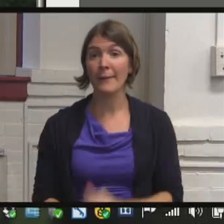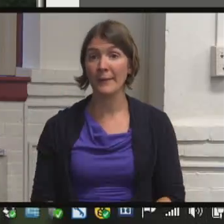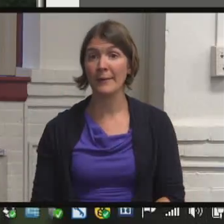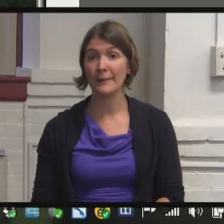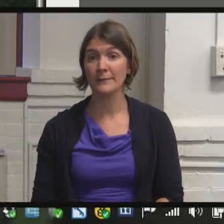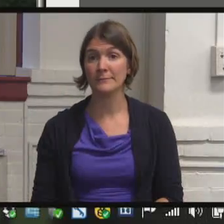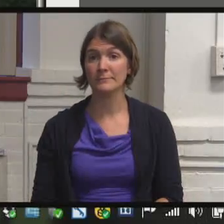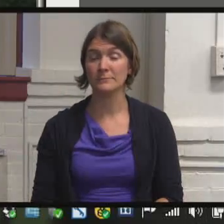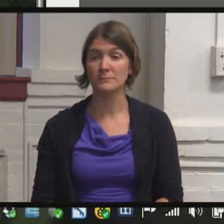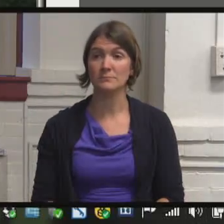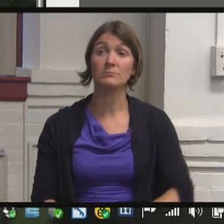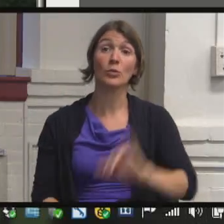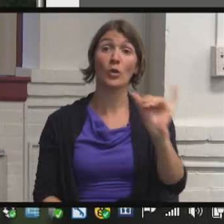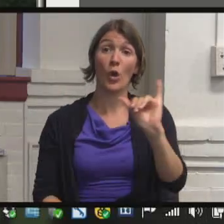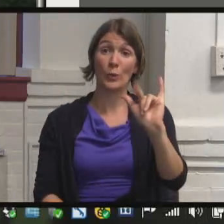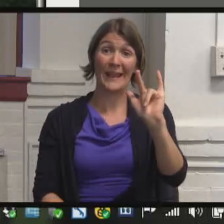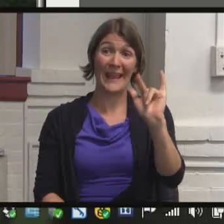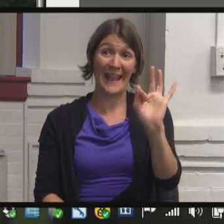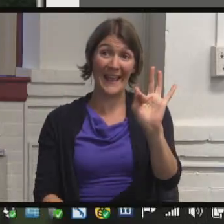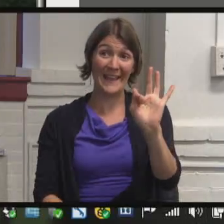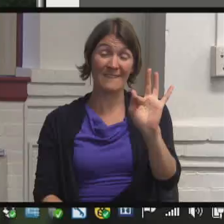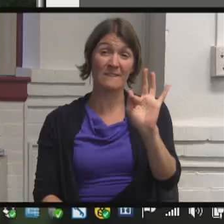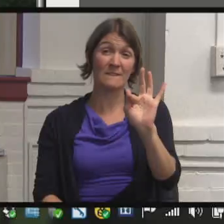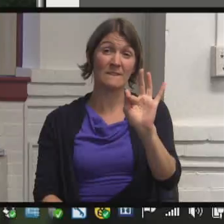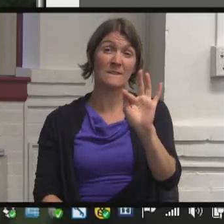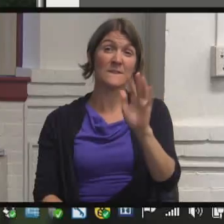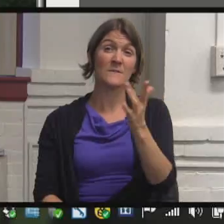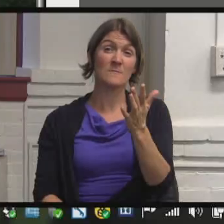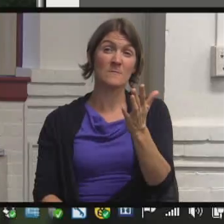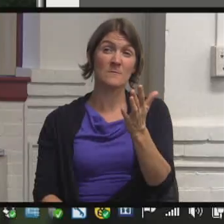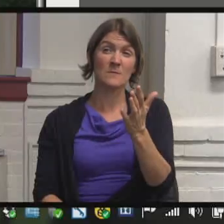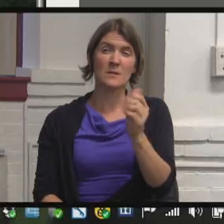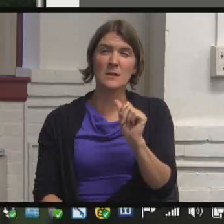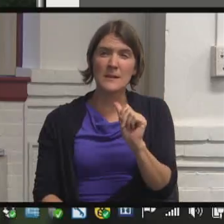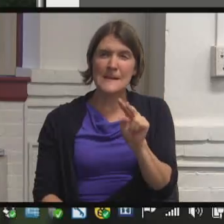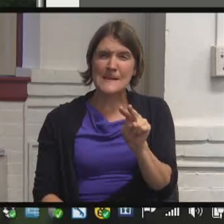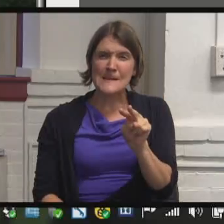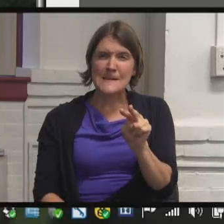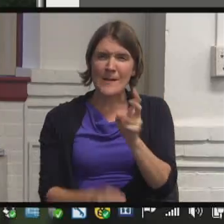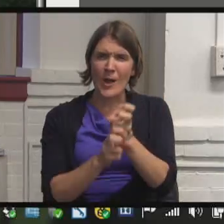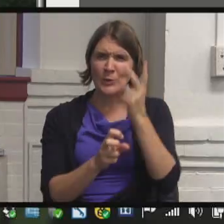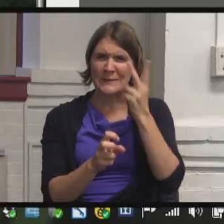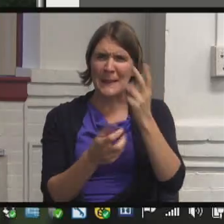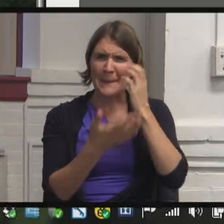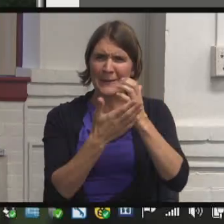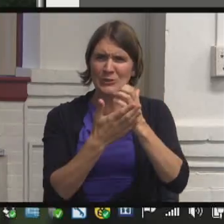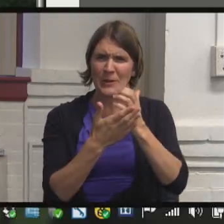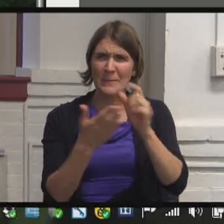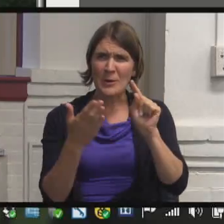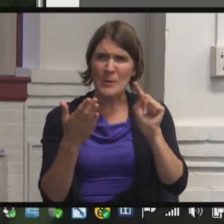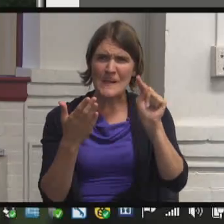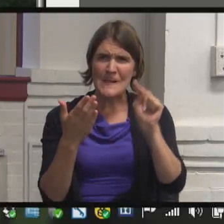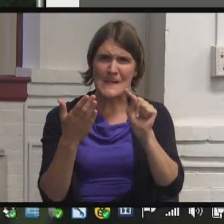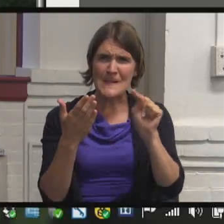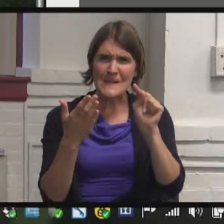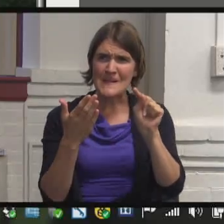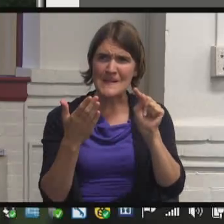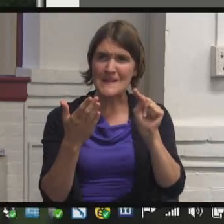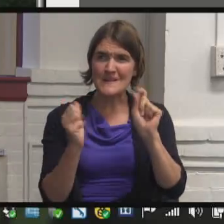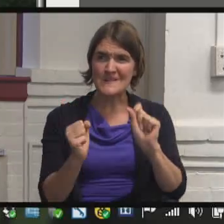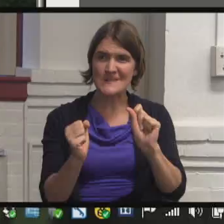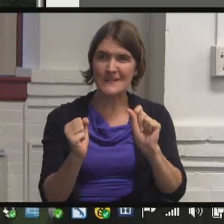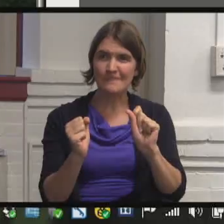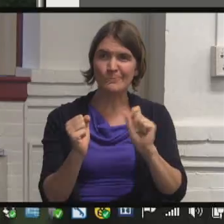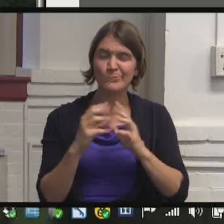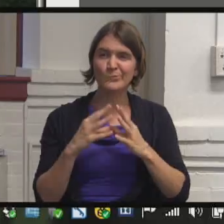If you also make an adjustment here, so where you see, I'm not sure if my little mouser is not really showing up today,